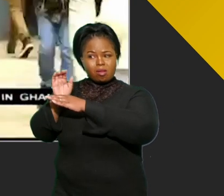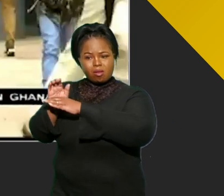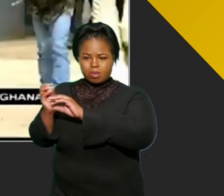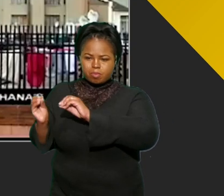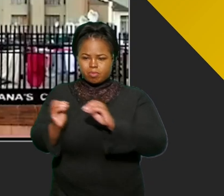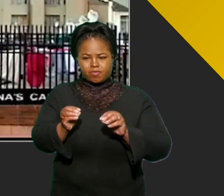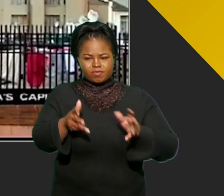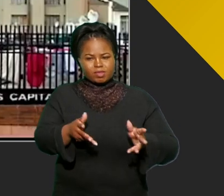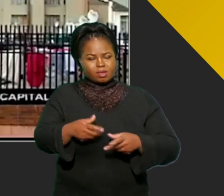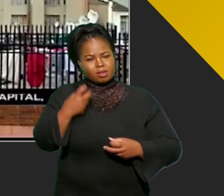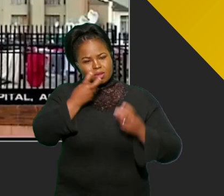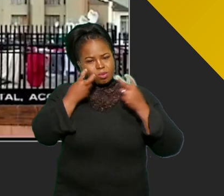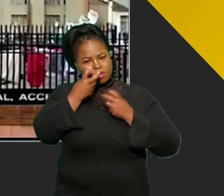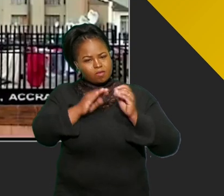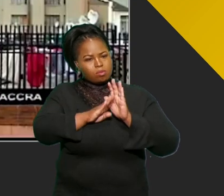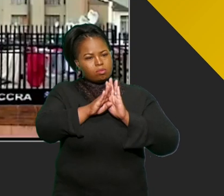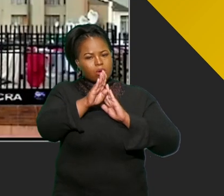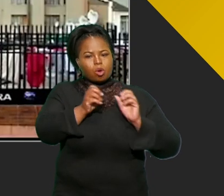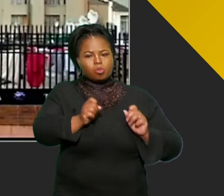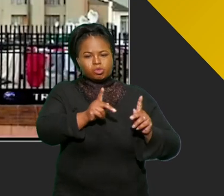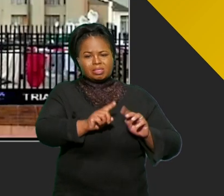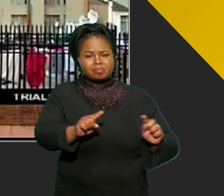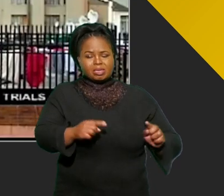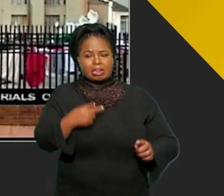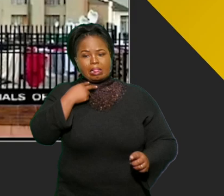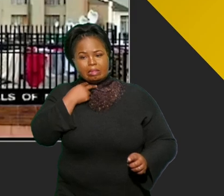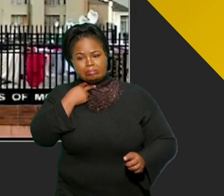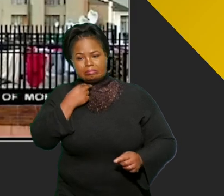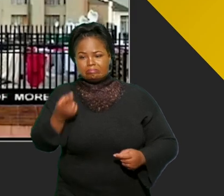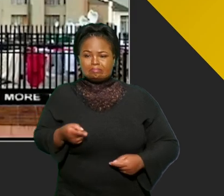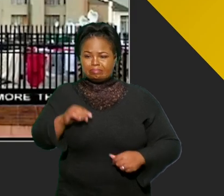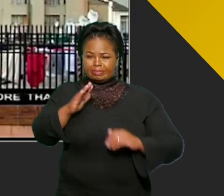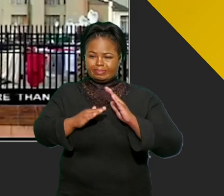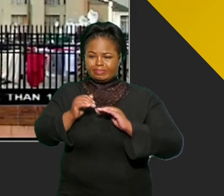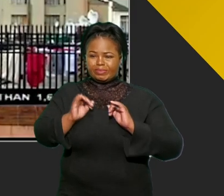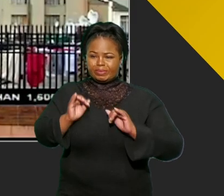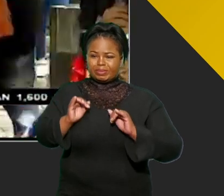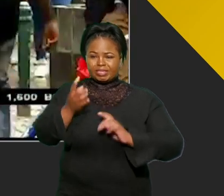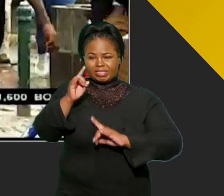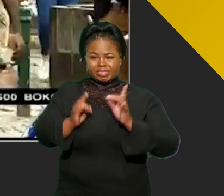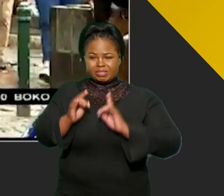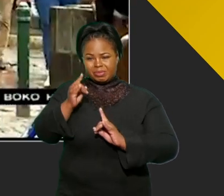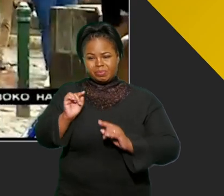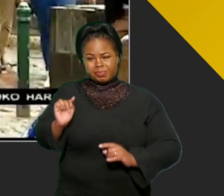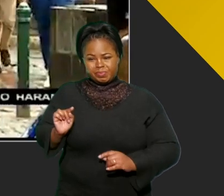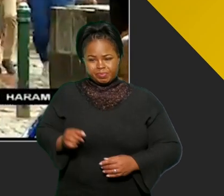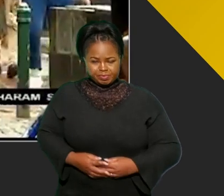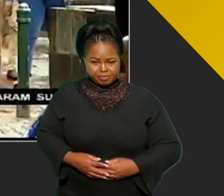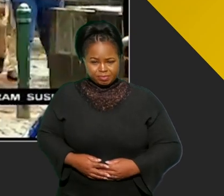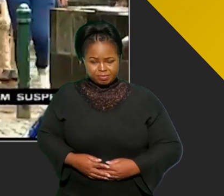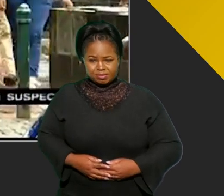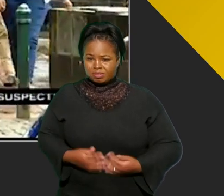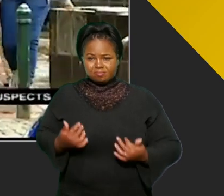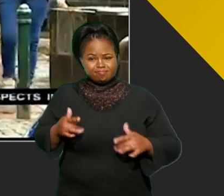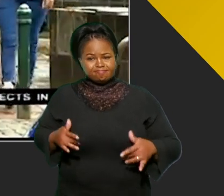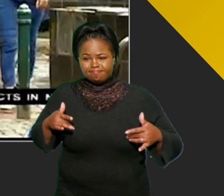greener pastures, but lurking beneath the scenic skyline, a city in ruin, battling to